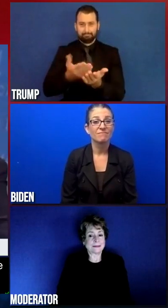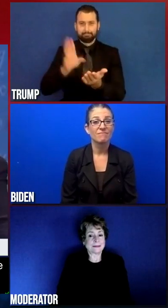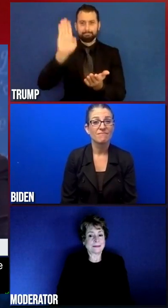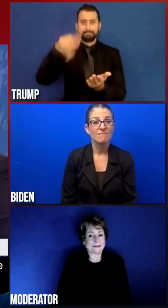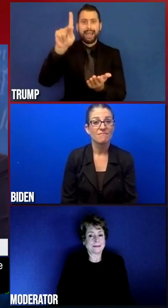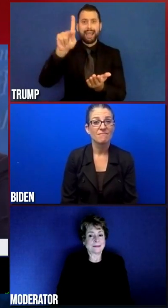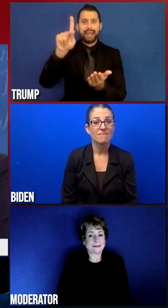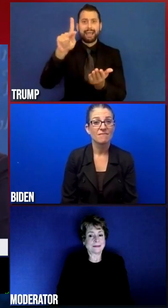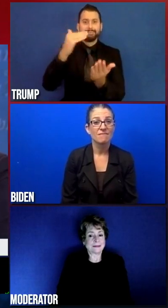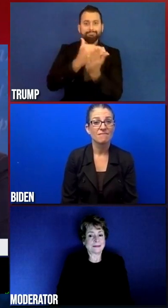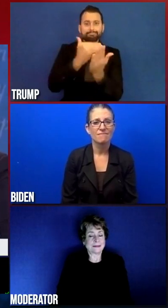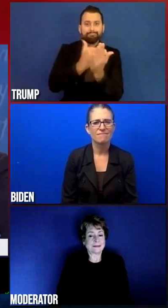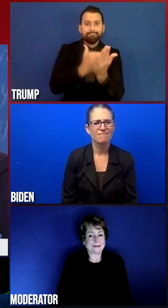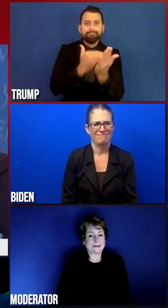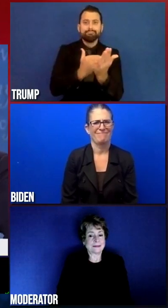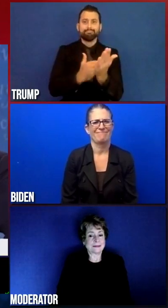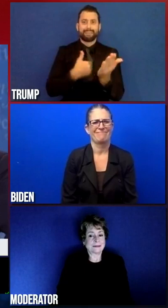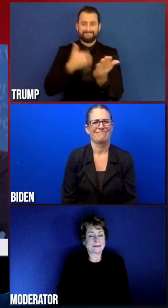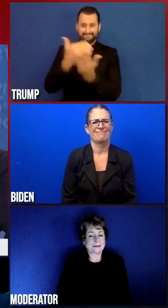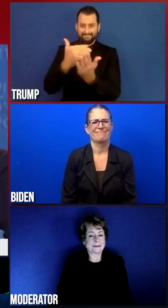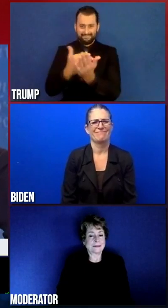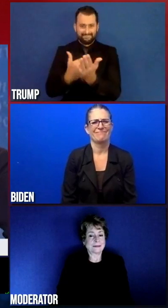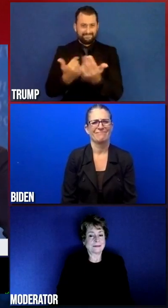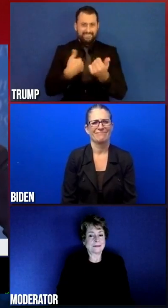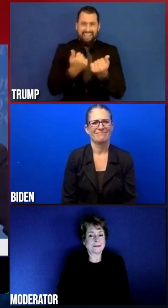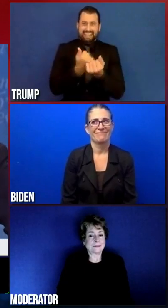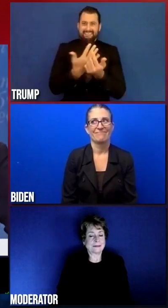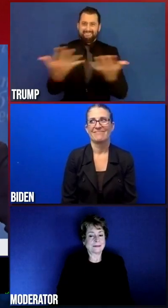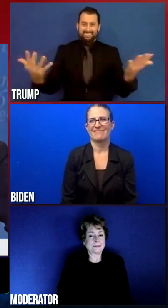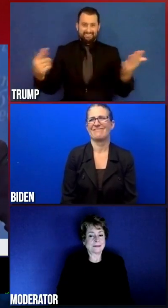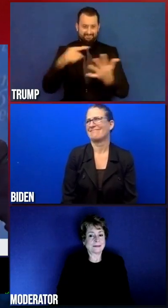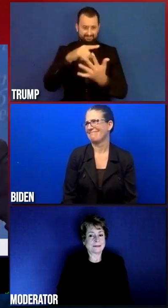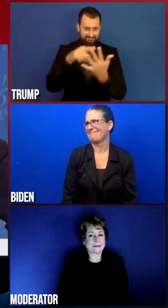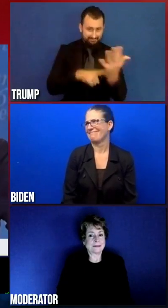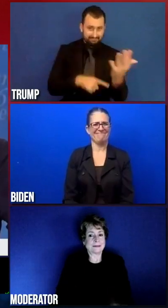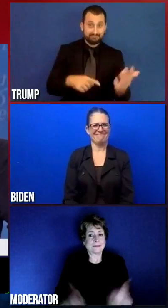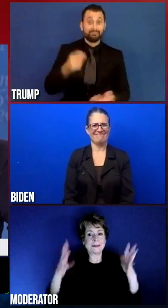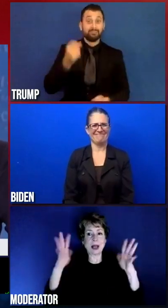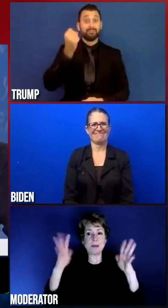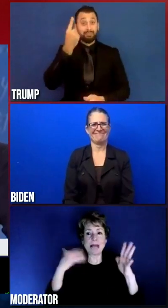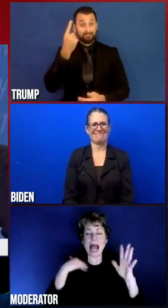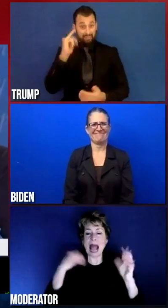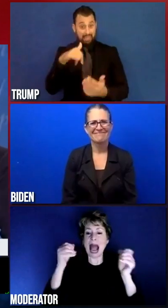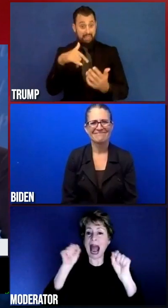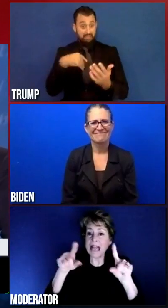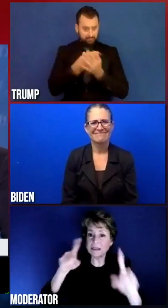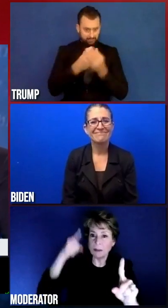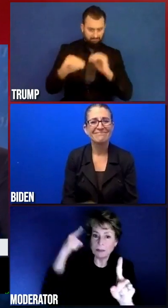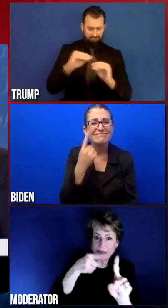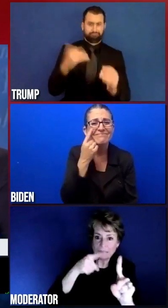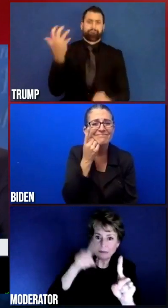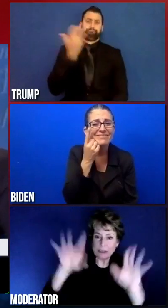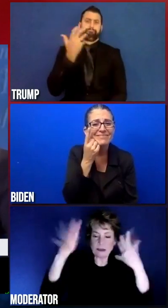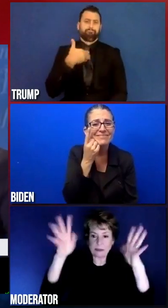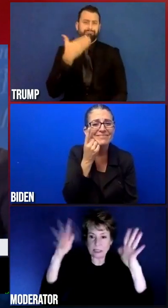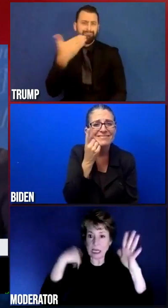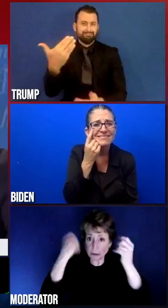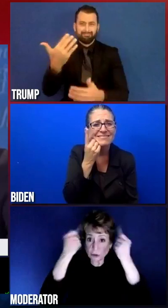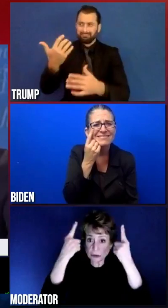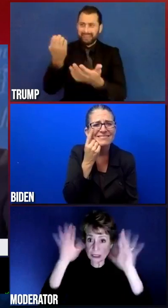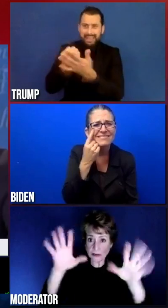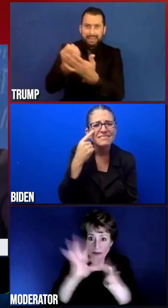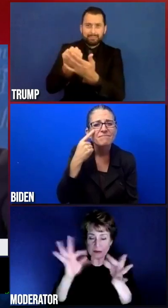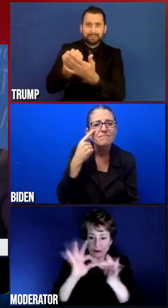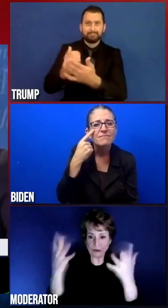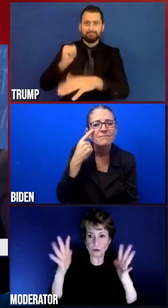a very, I built a great company. I'm asking you a specific question, which is... let me tell you. I understand all of that. I understand all of that.